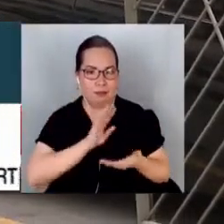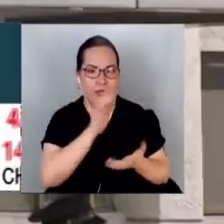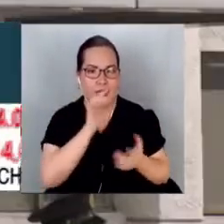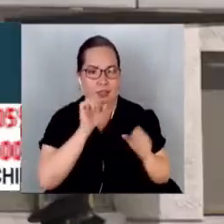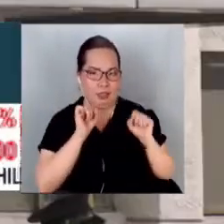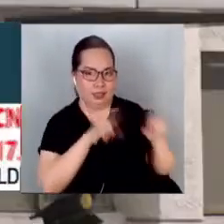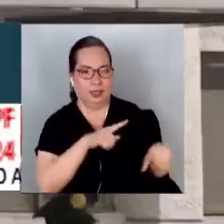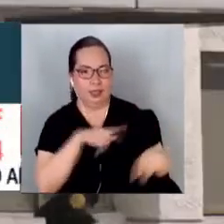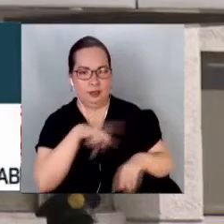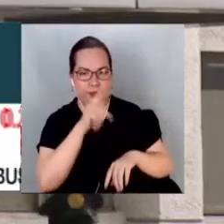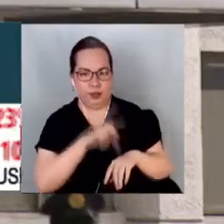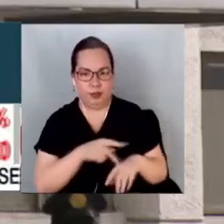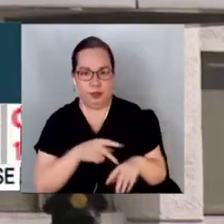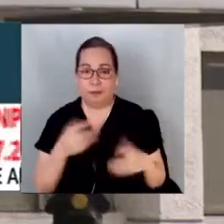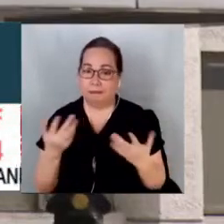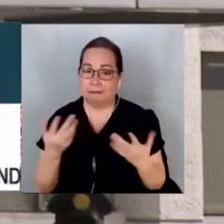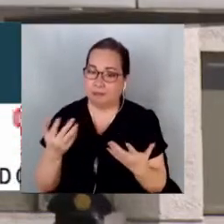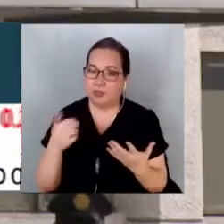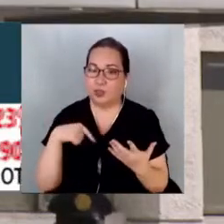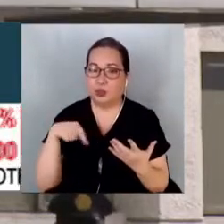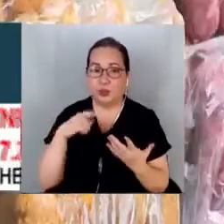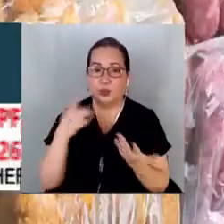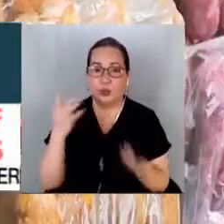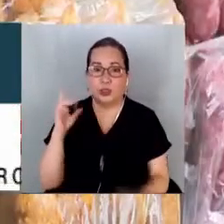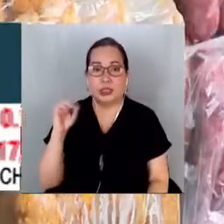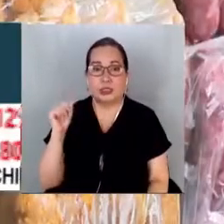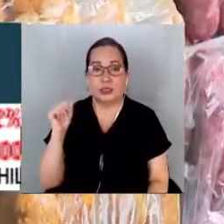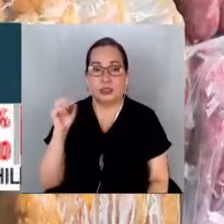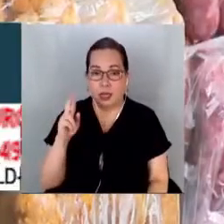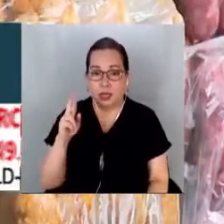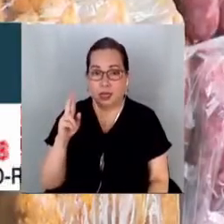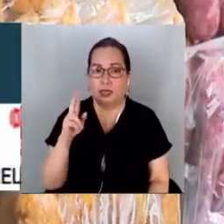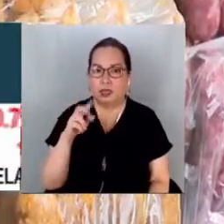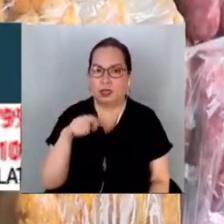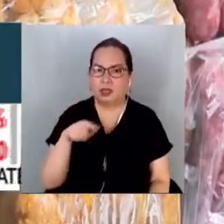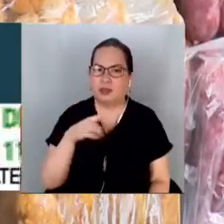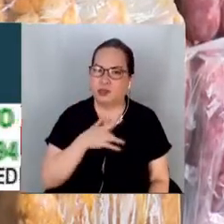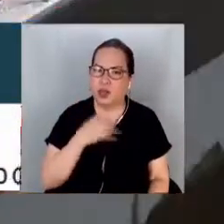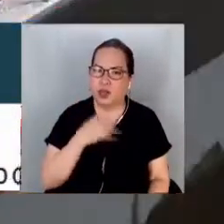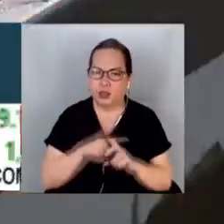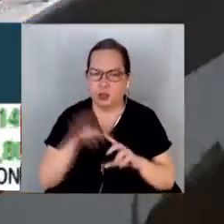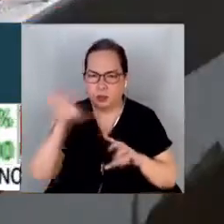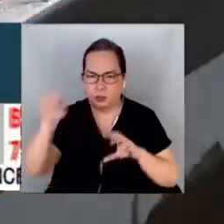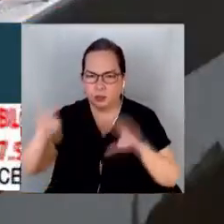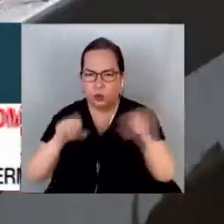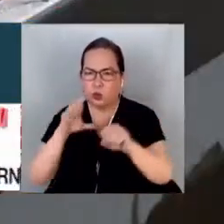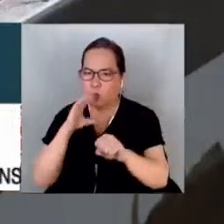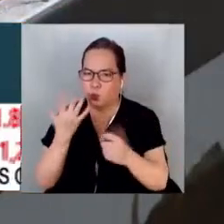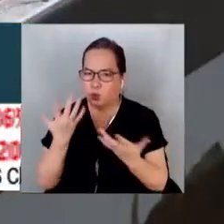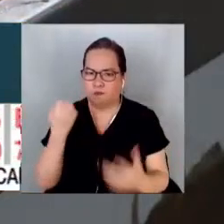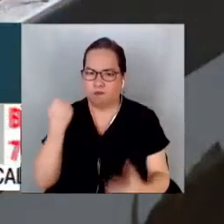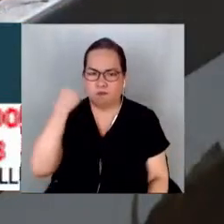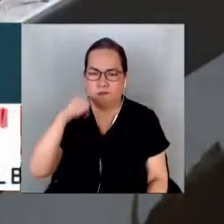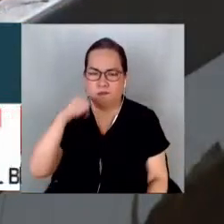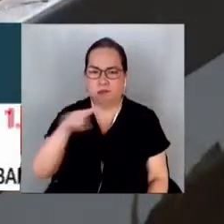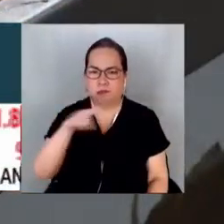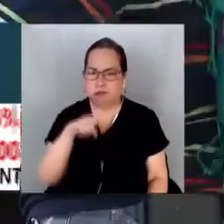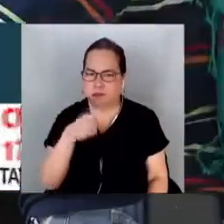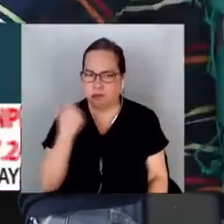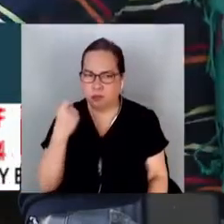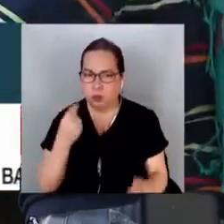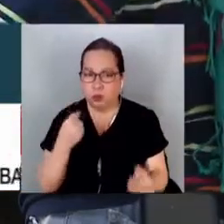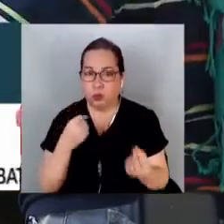and Department of Agriculture are now running after unscrupulous retailers. More than 1,000 vendors were given notices